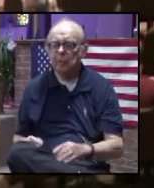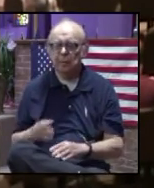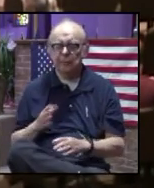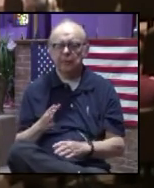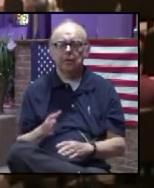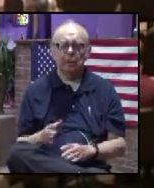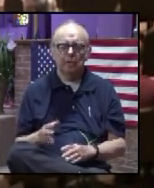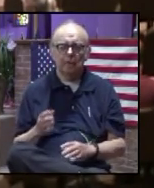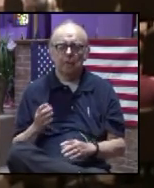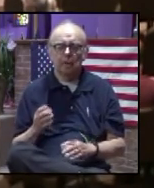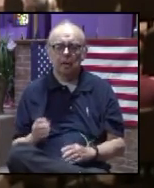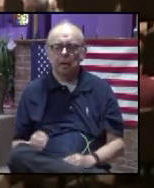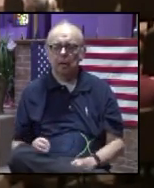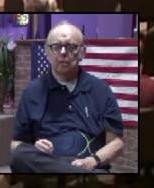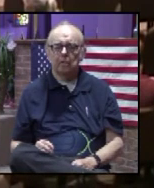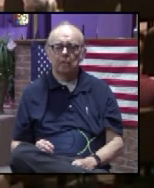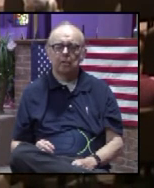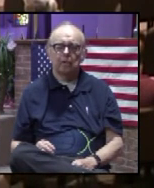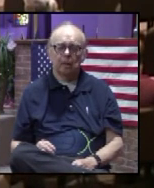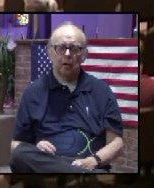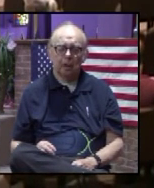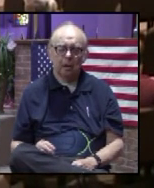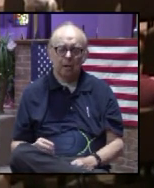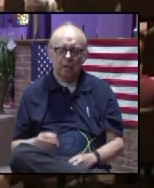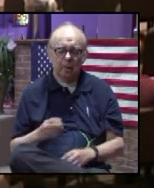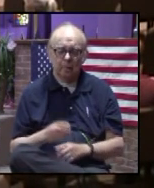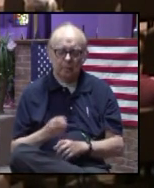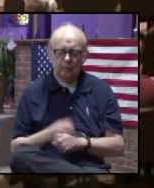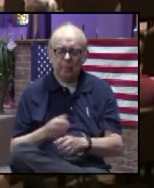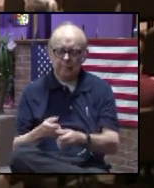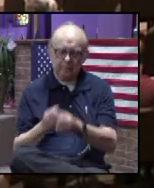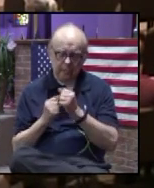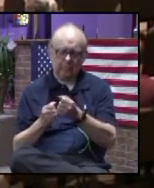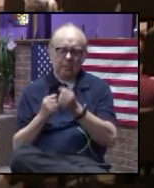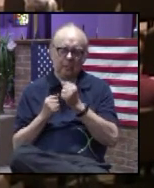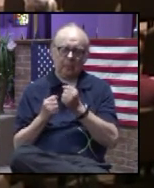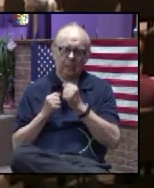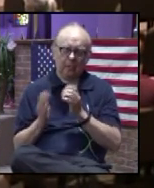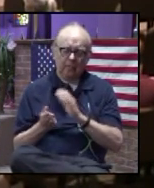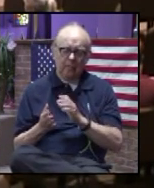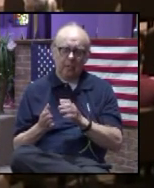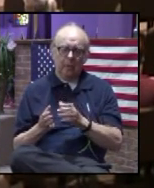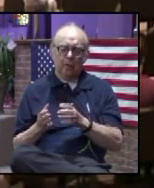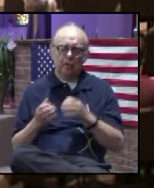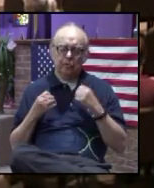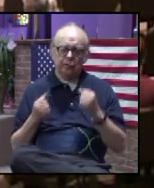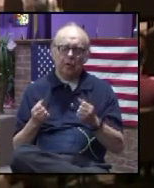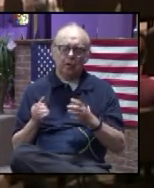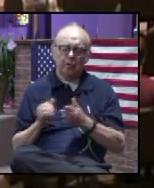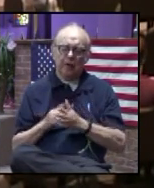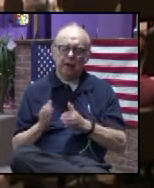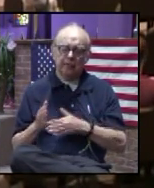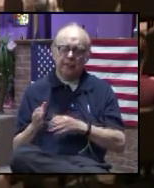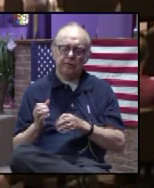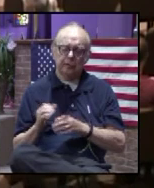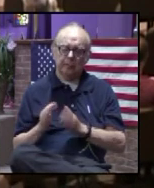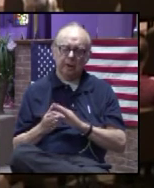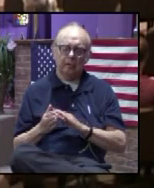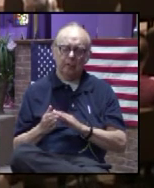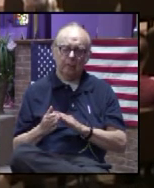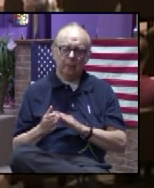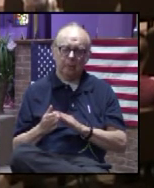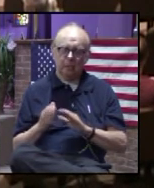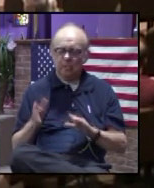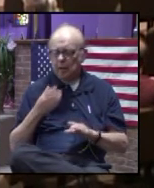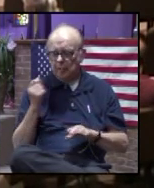And the harder that you reel, it seems like the stronger that fish gets. And you're doing